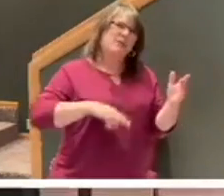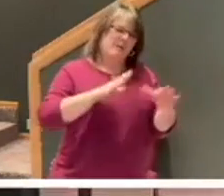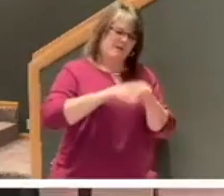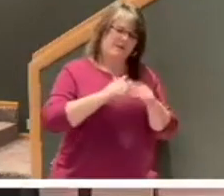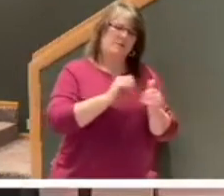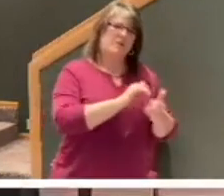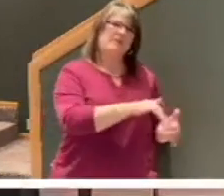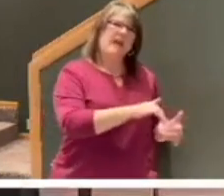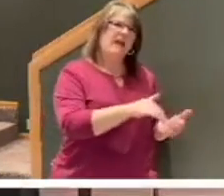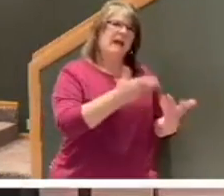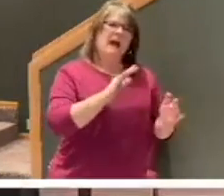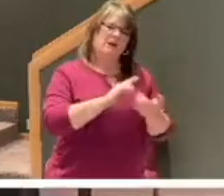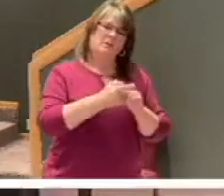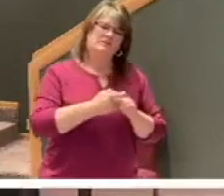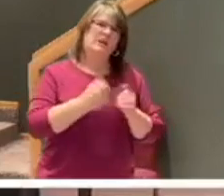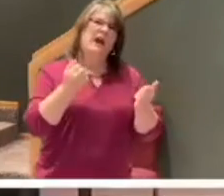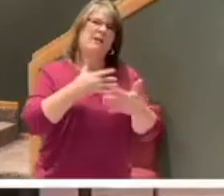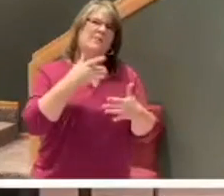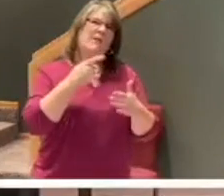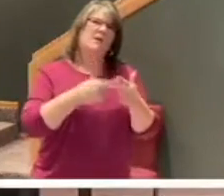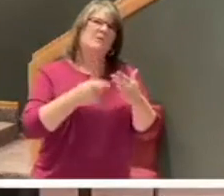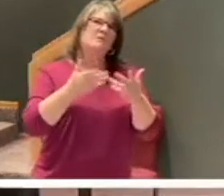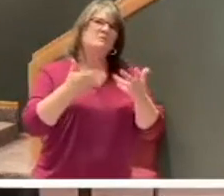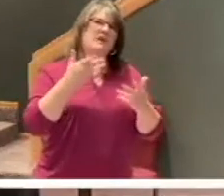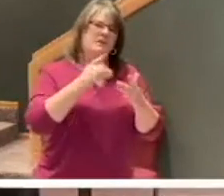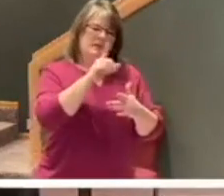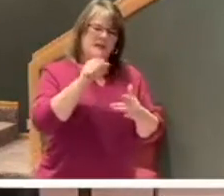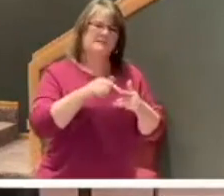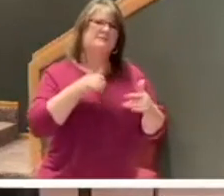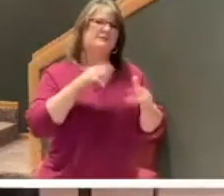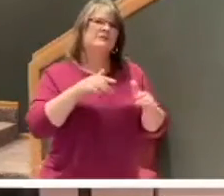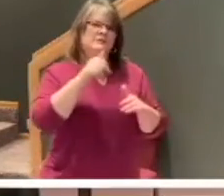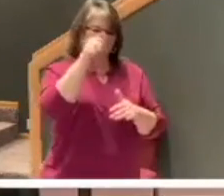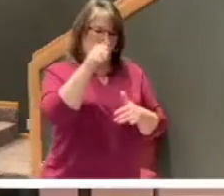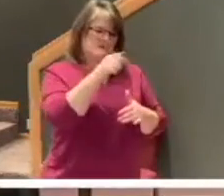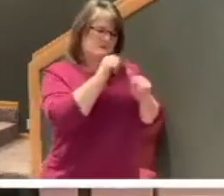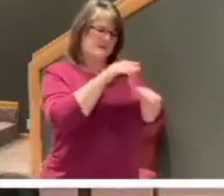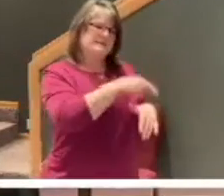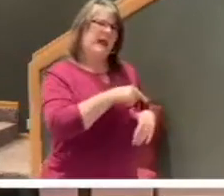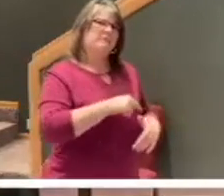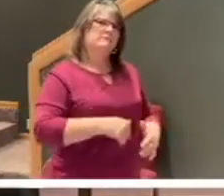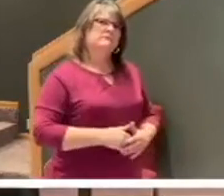comfortable with it, and I don't want to change, and I'm afraid of what you might ask me to do. So God, could you just bless this?